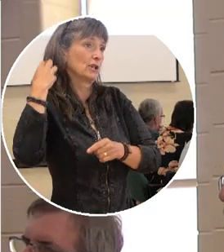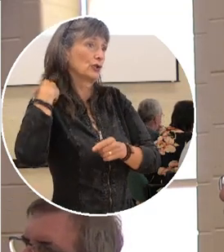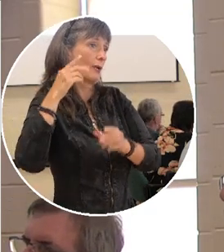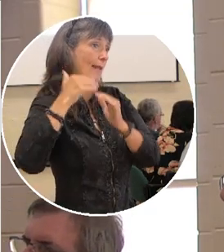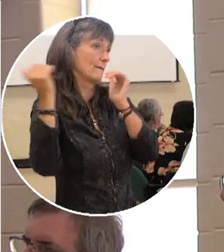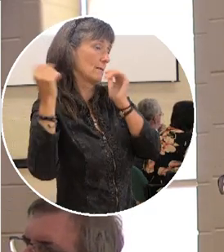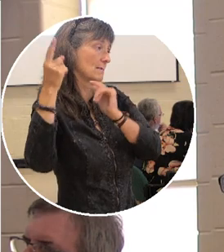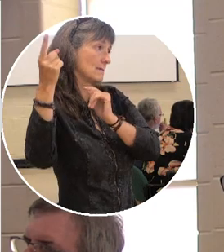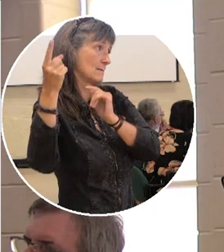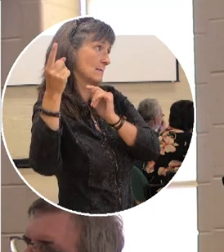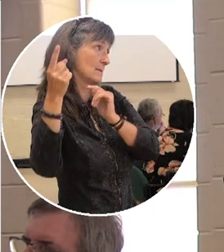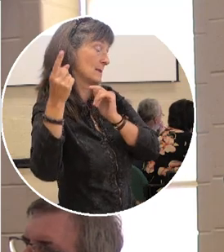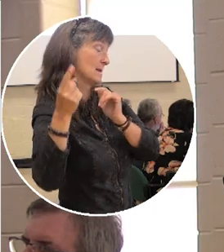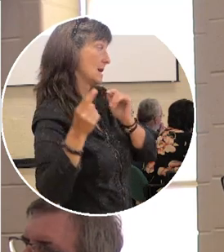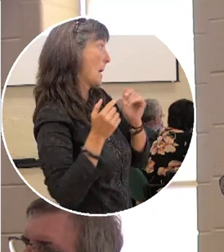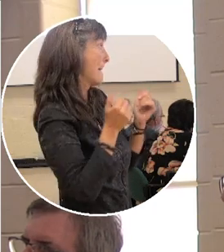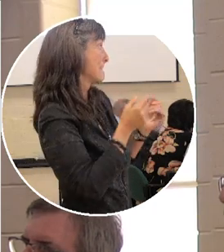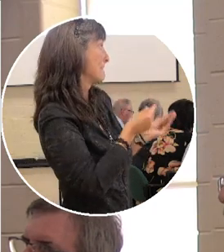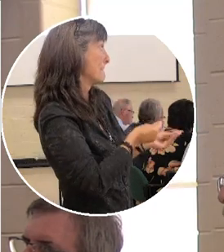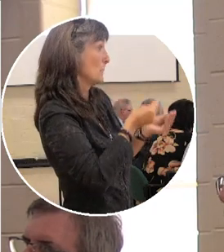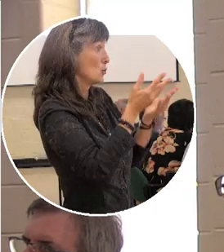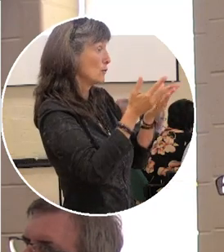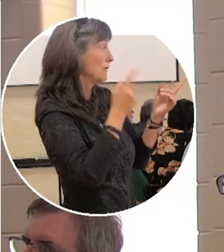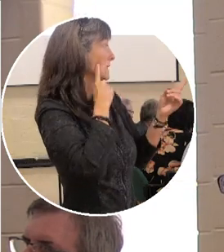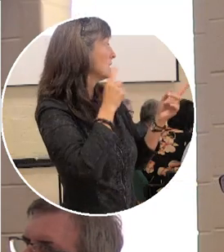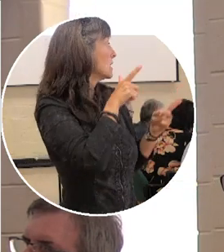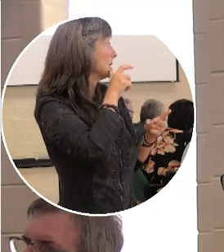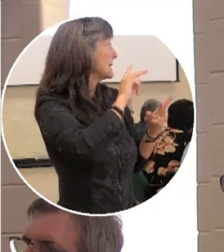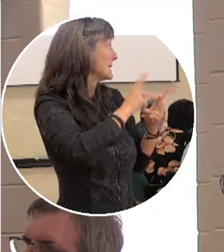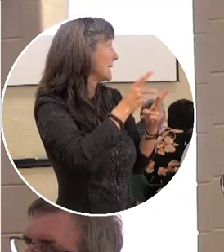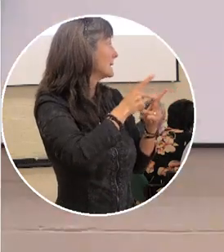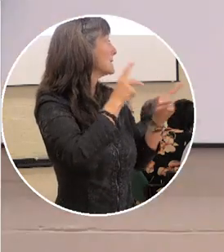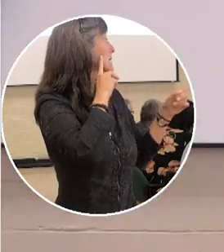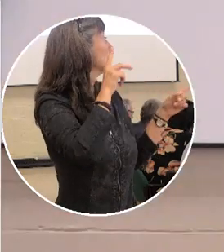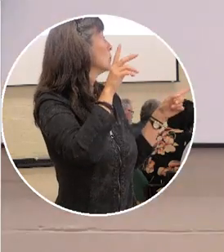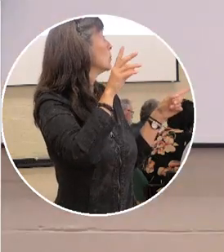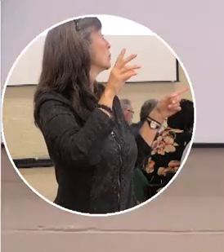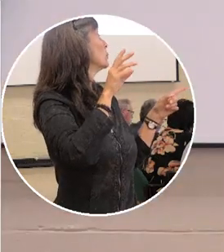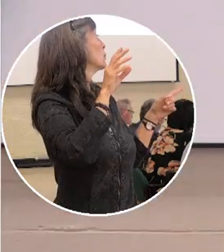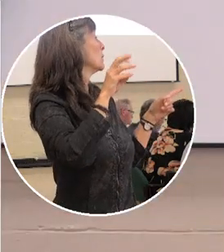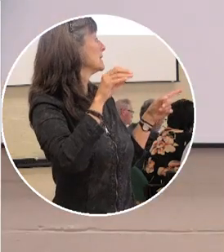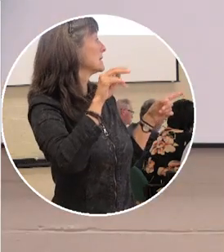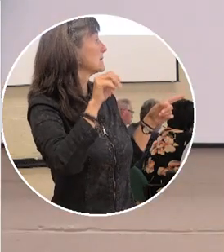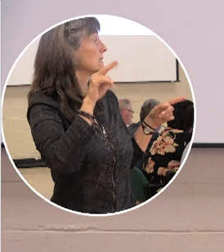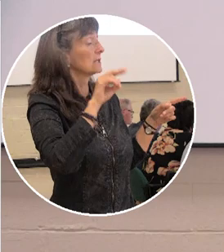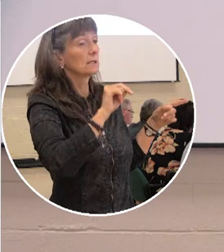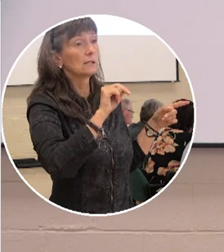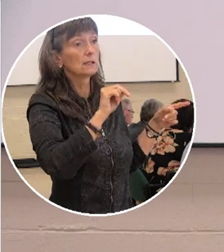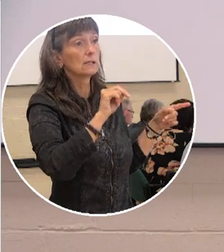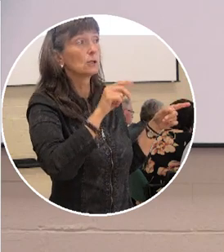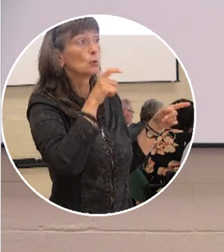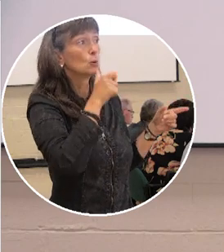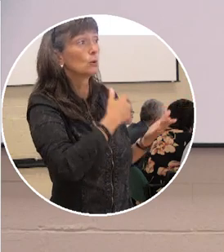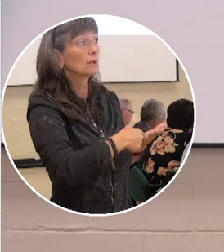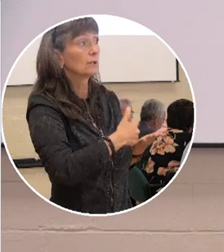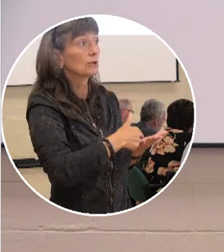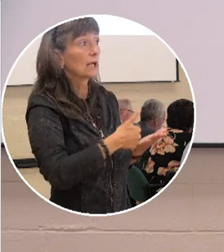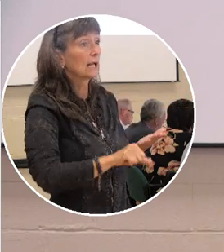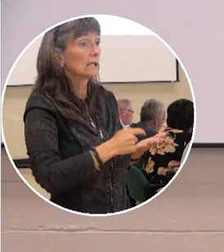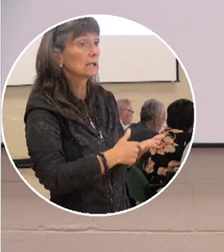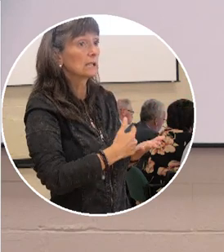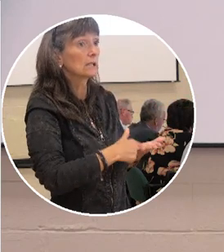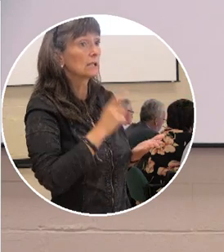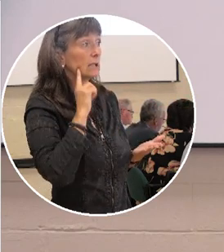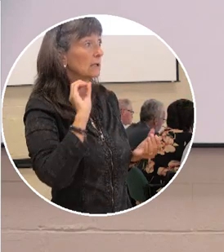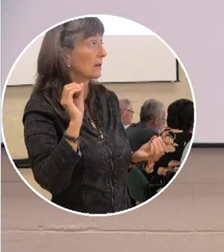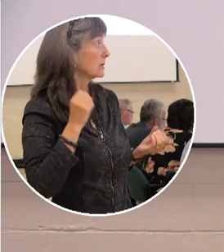Chair of Committee, seconded by Mr. McCarter. Discussion, questions? Hearing none,